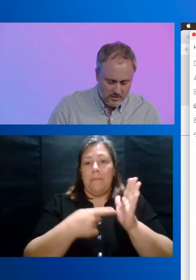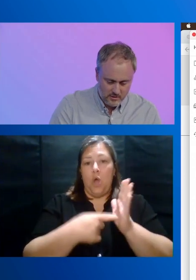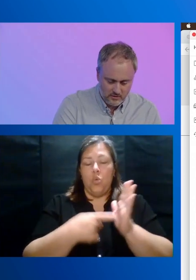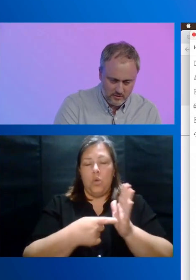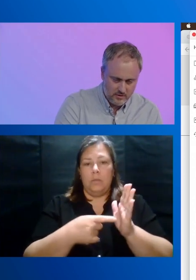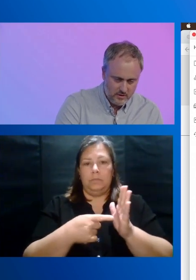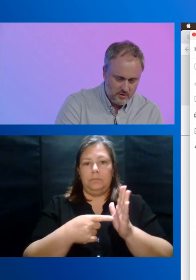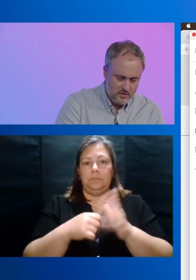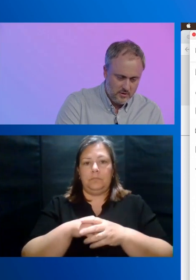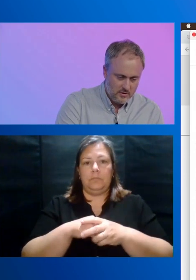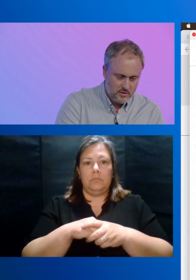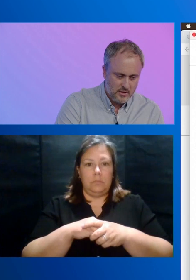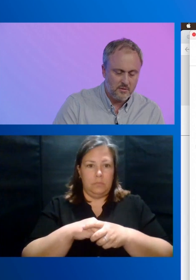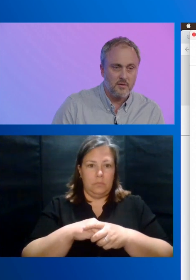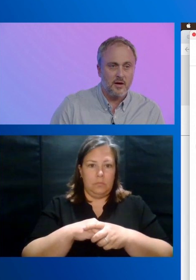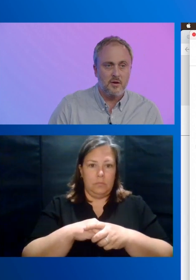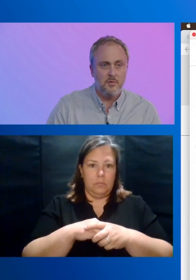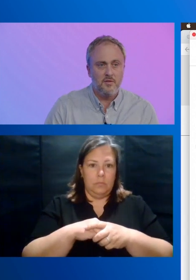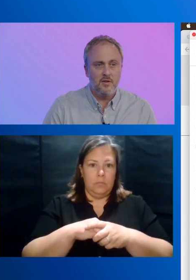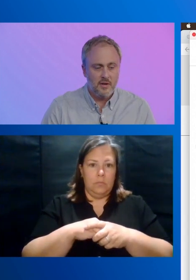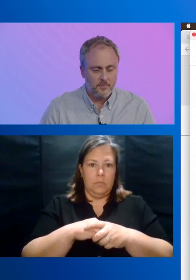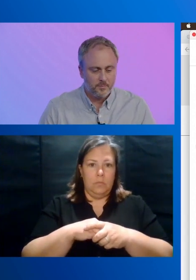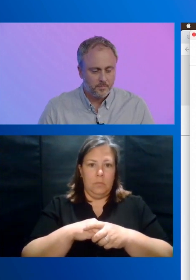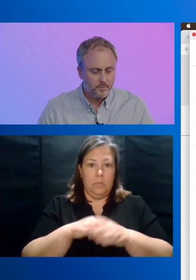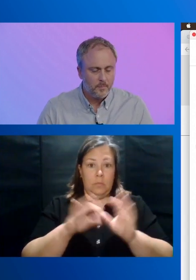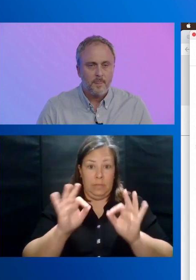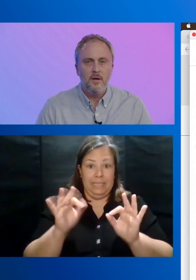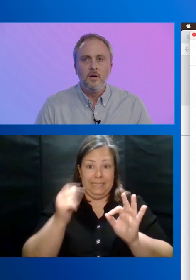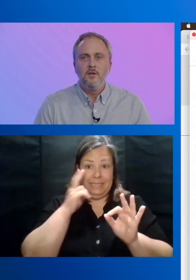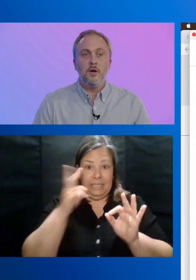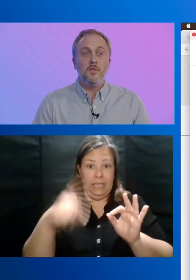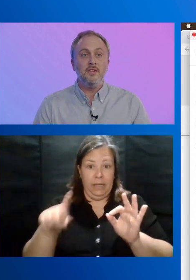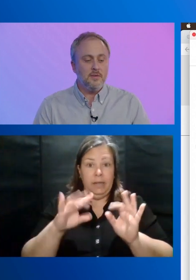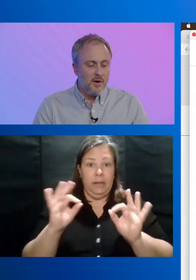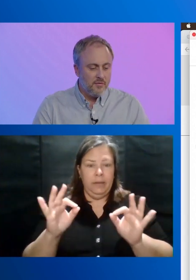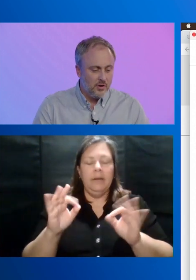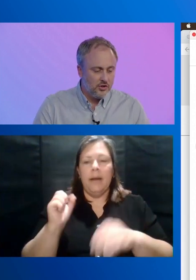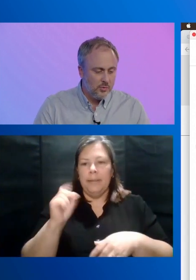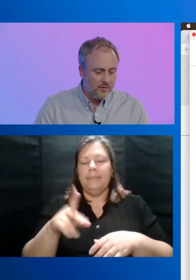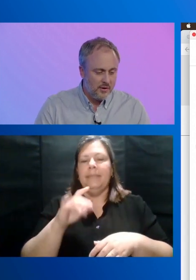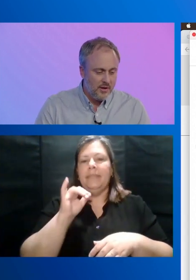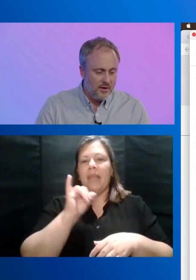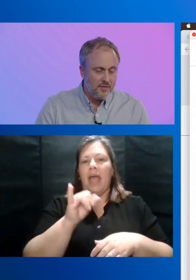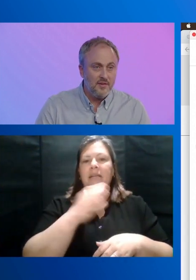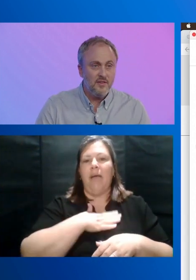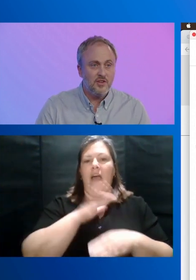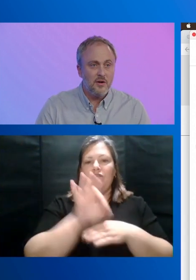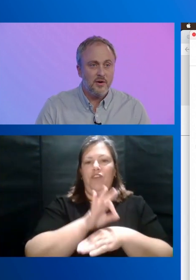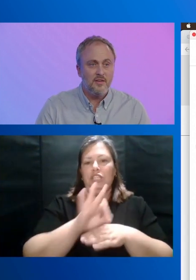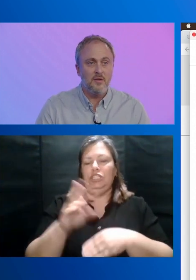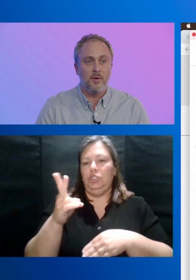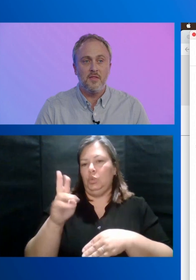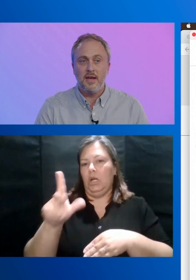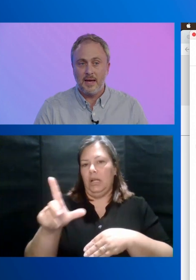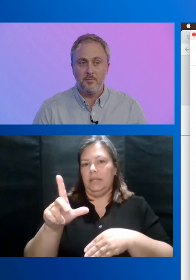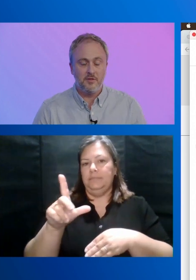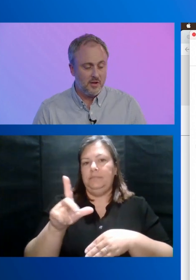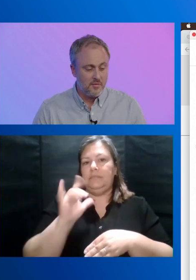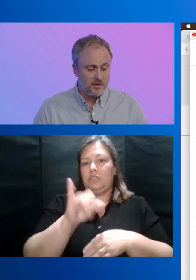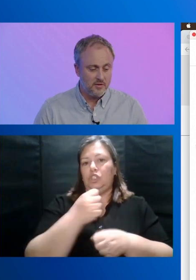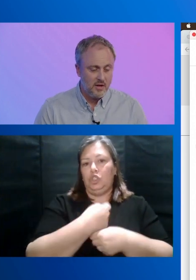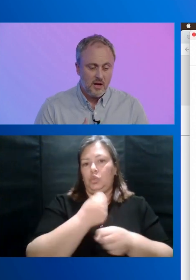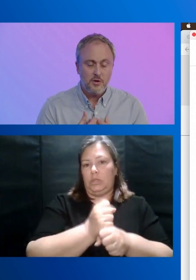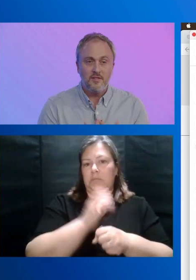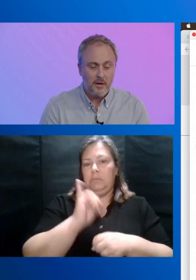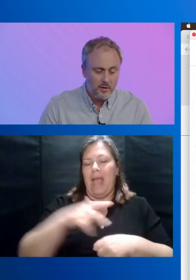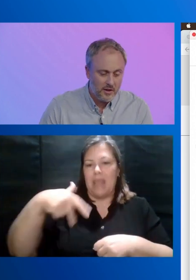guys asked. How's that? Can we see that? Yeah. So this is my function URL here, and this is generated by the Lambda